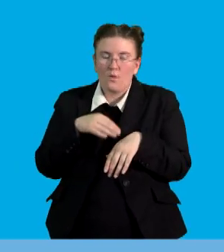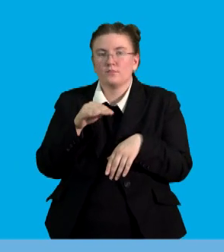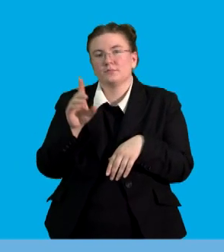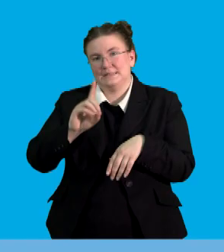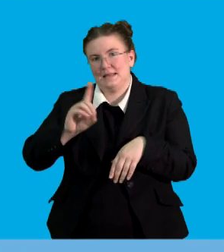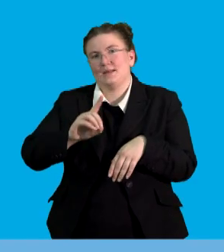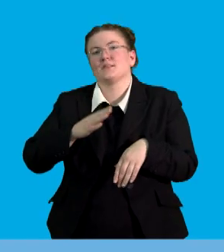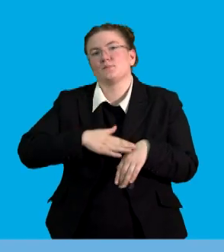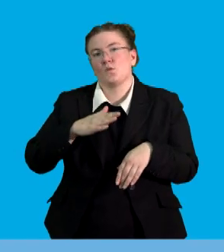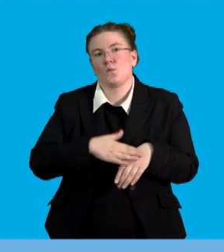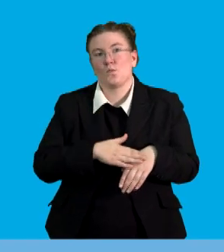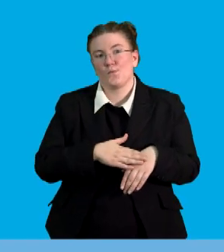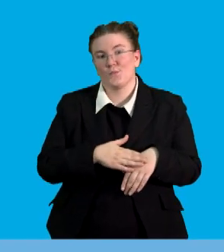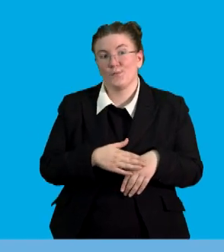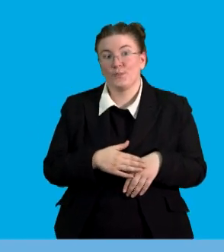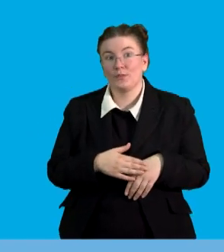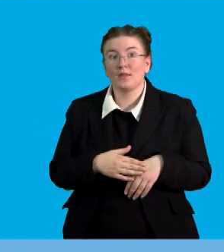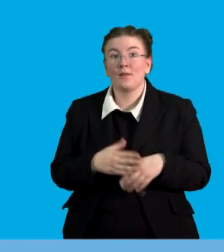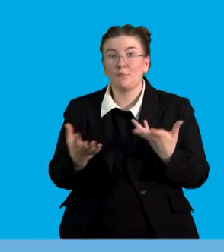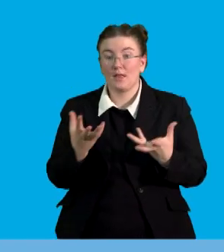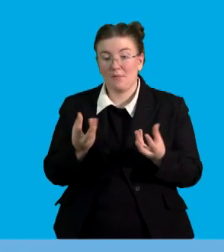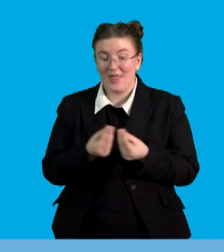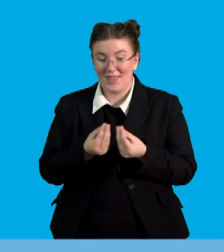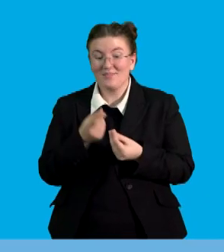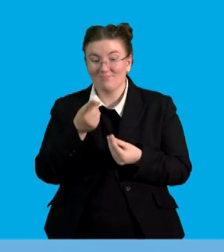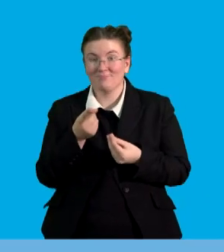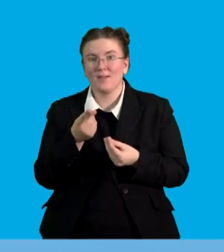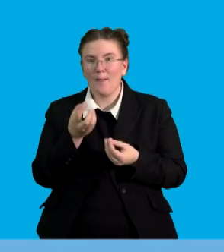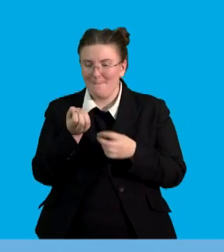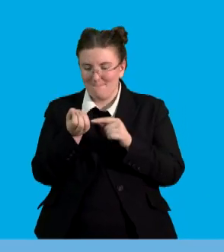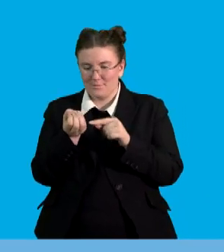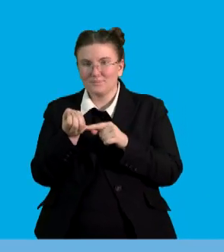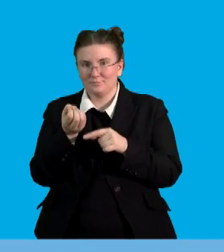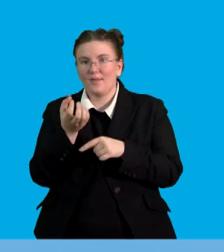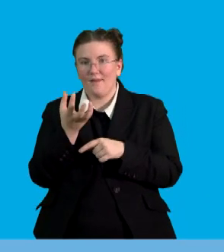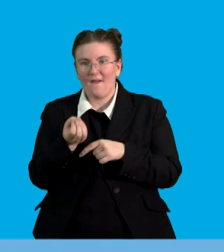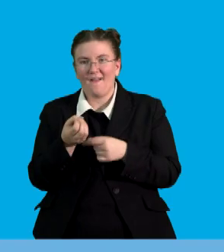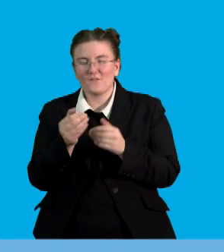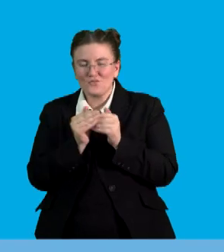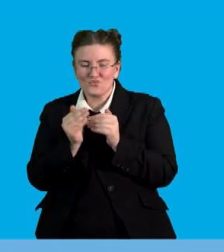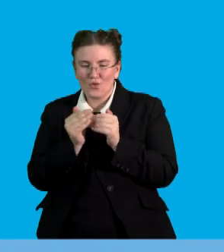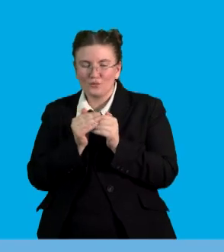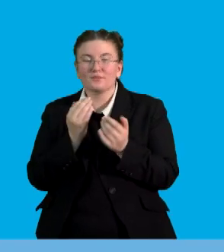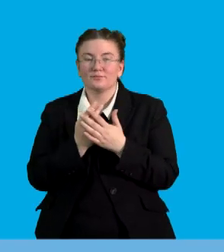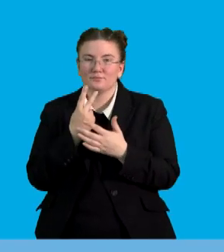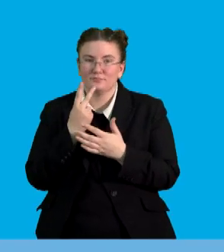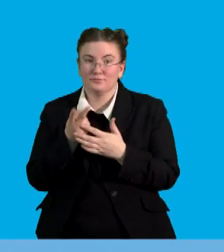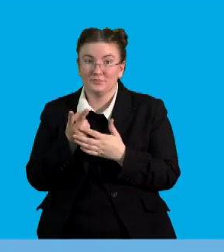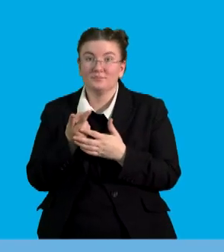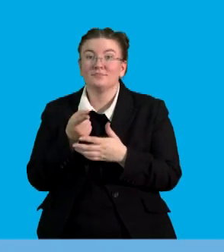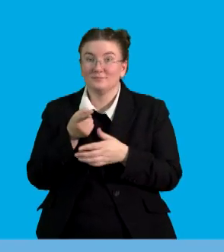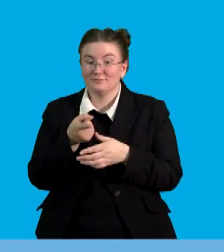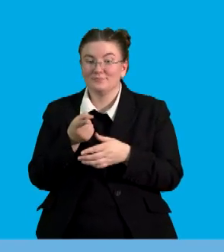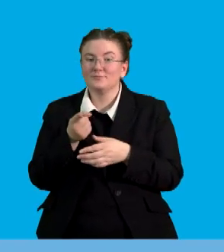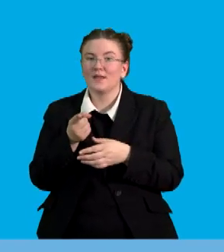say they are. So if a particle or if a substance has particles which are tightly packed within it, we can say that that particle or that